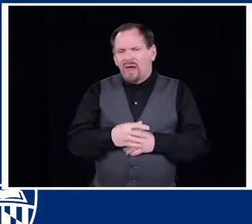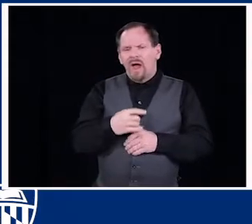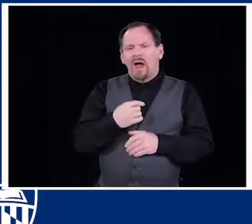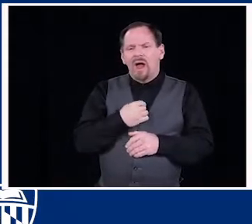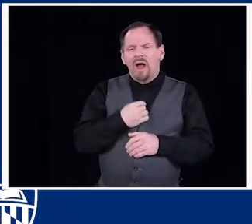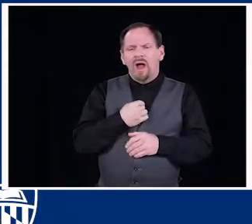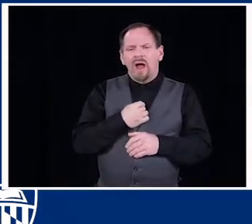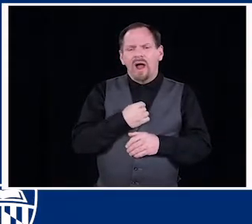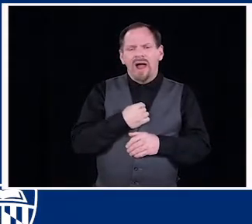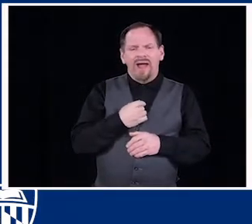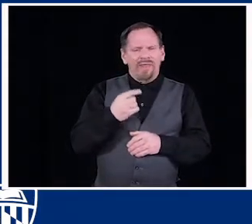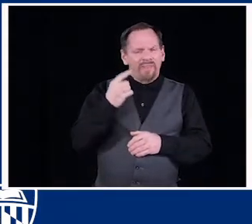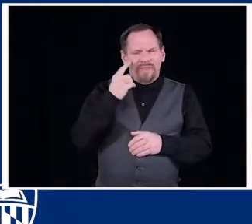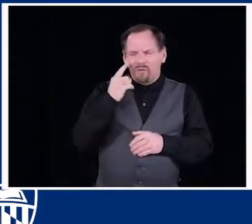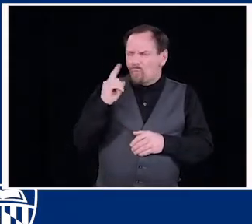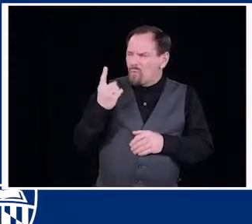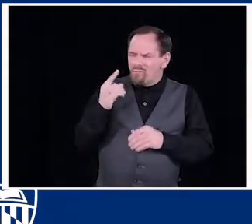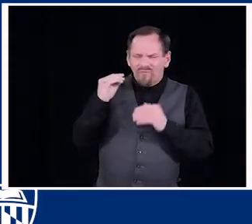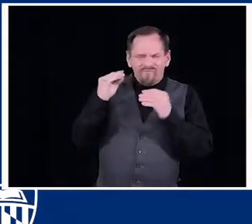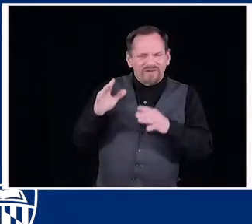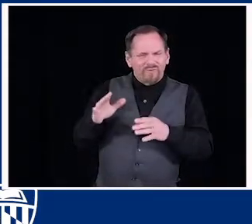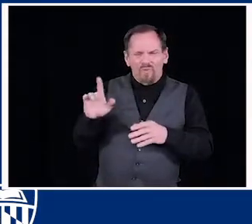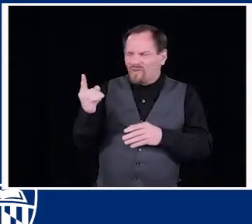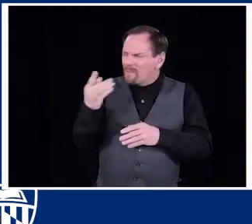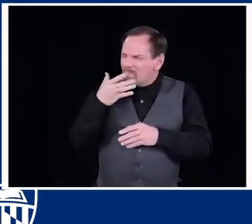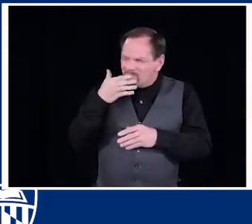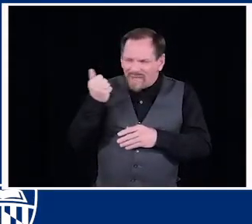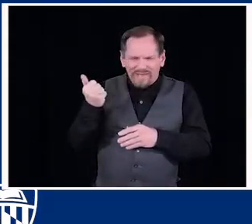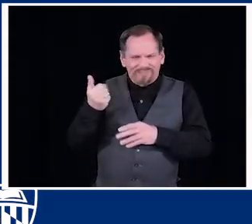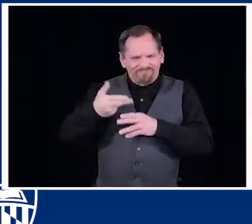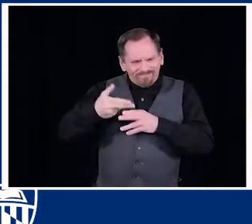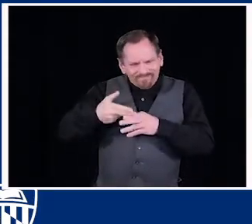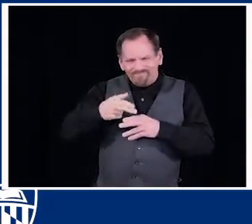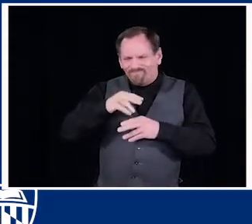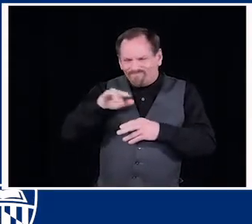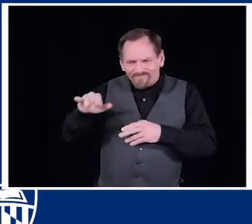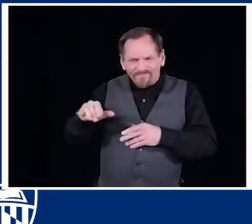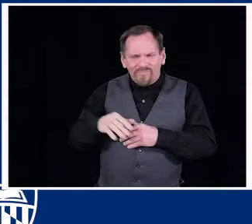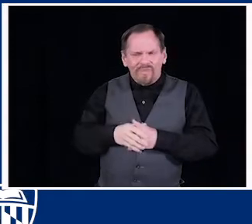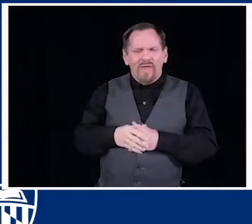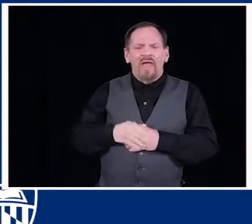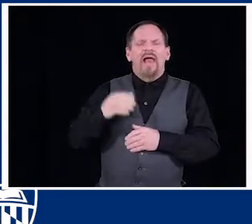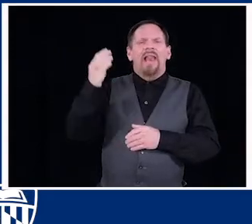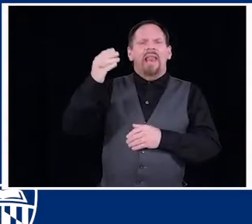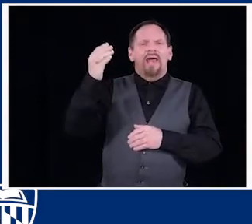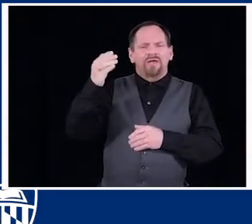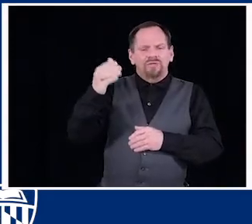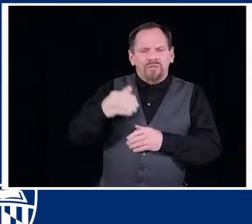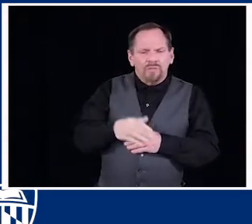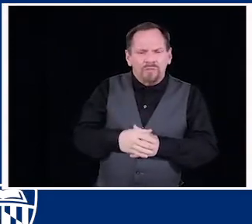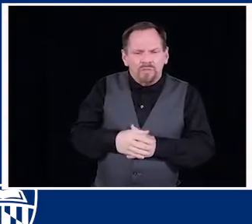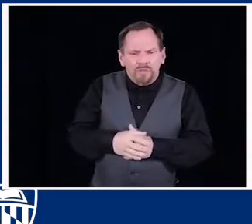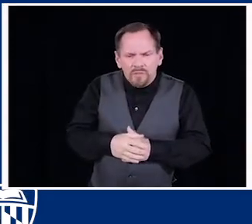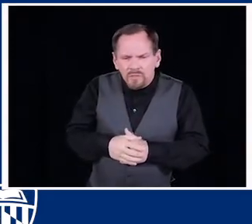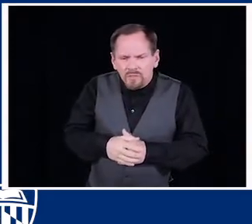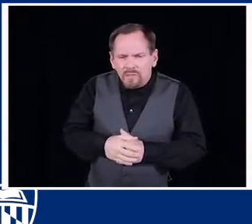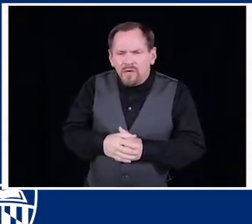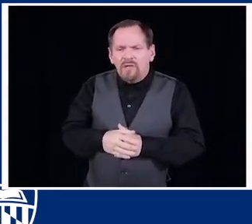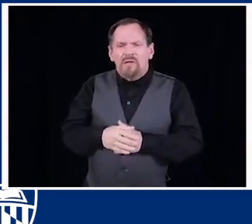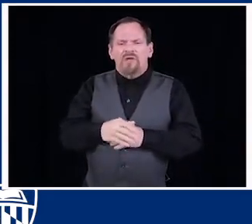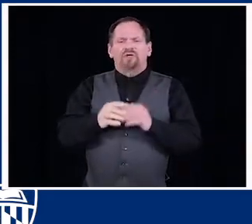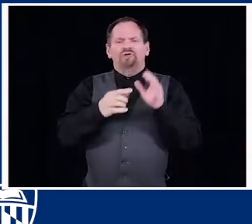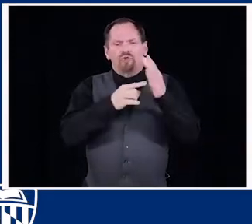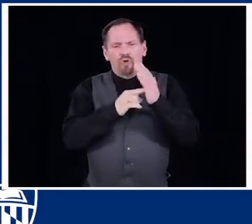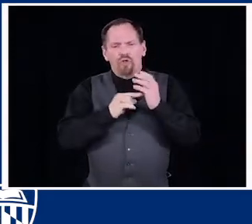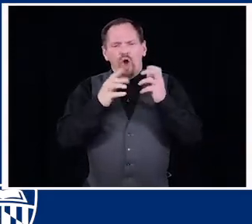Kartik among the best professors in the Johns Hopkins. His lectures are very detailed. He used to post